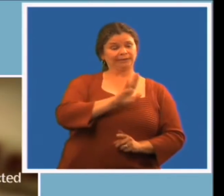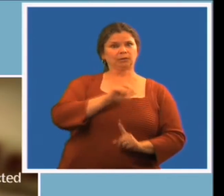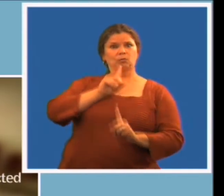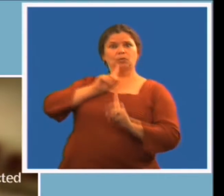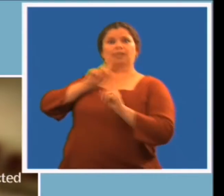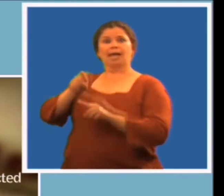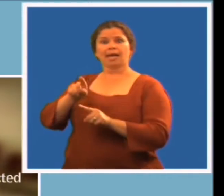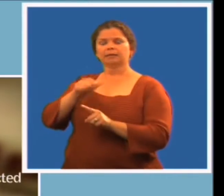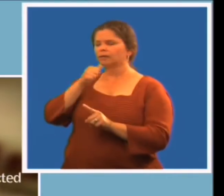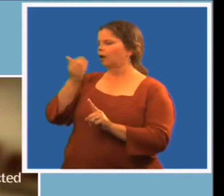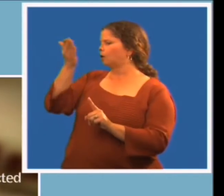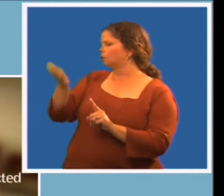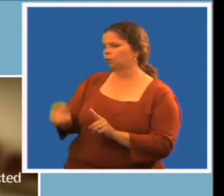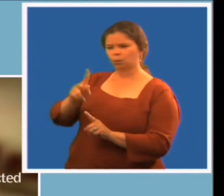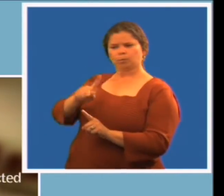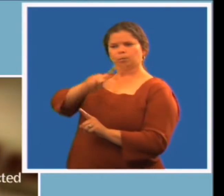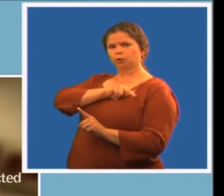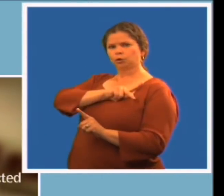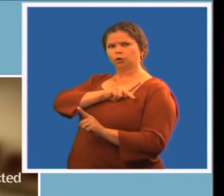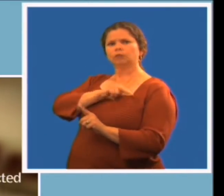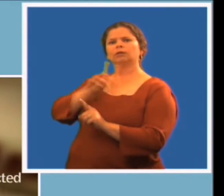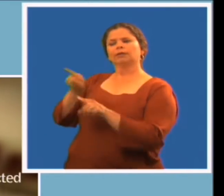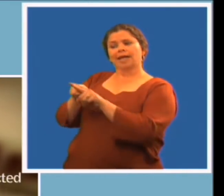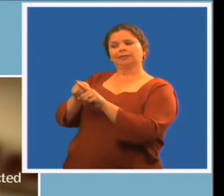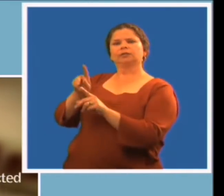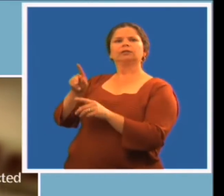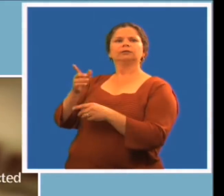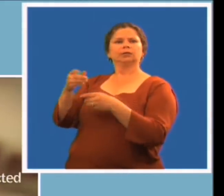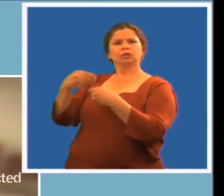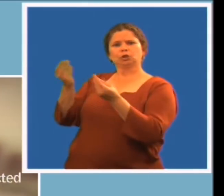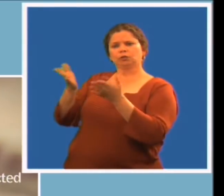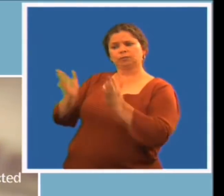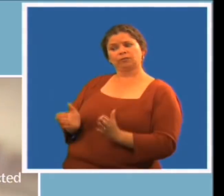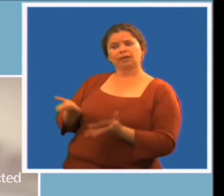not connected to you personally as the service provider.